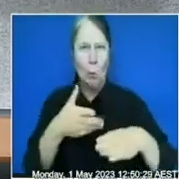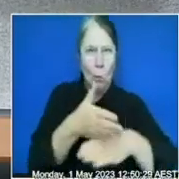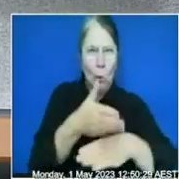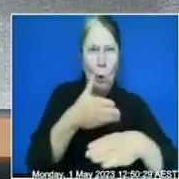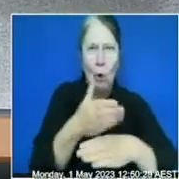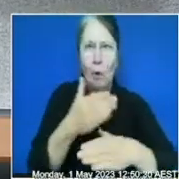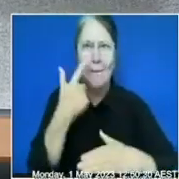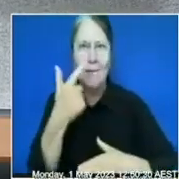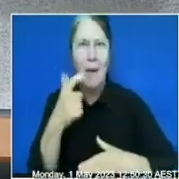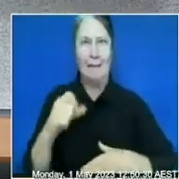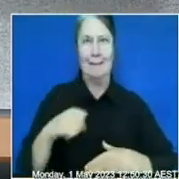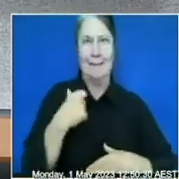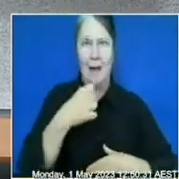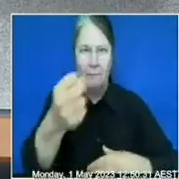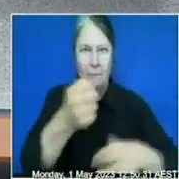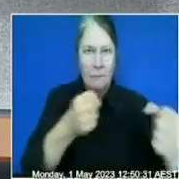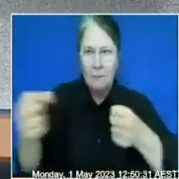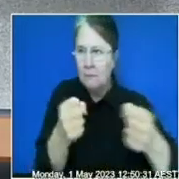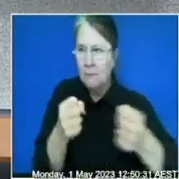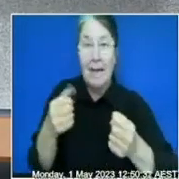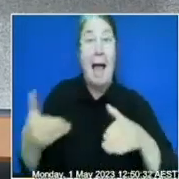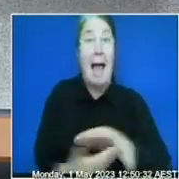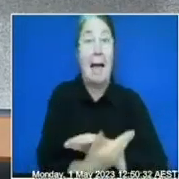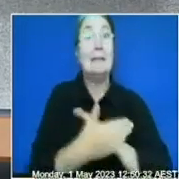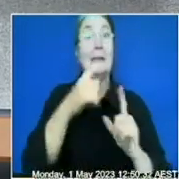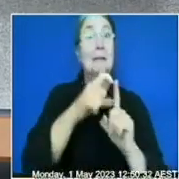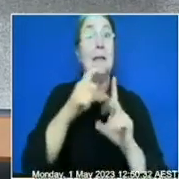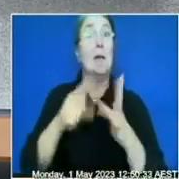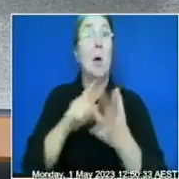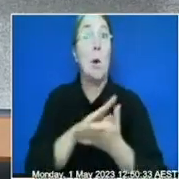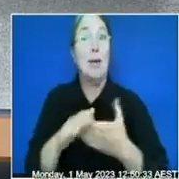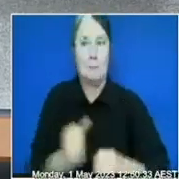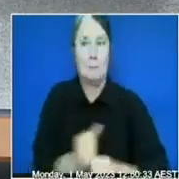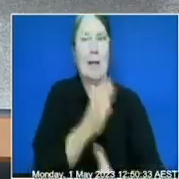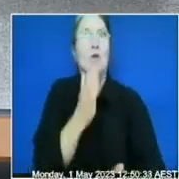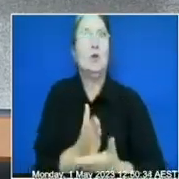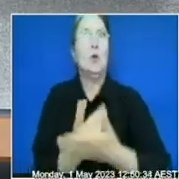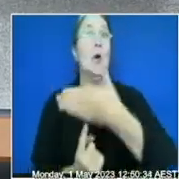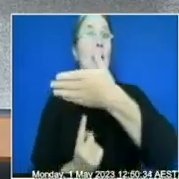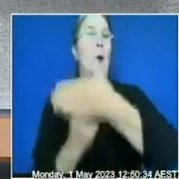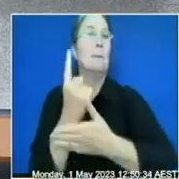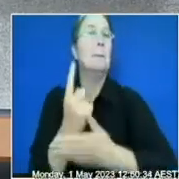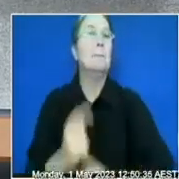One next question category, and that is that within the mainstream,